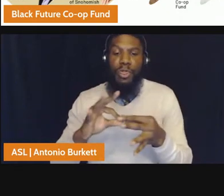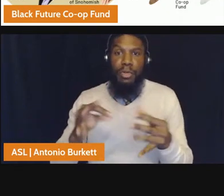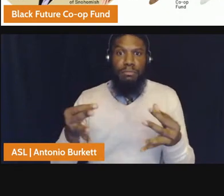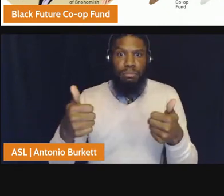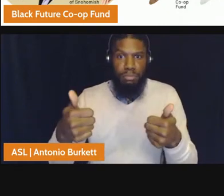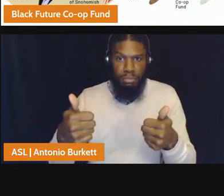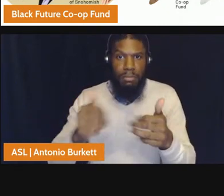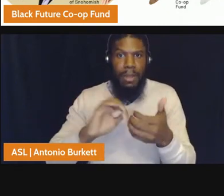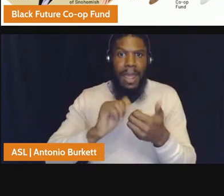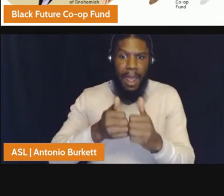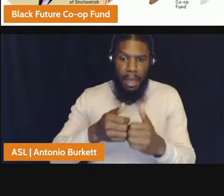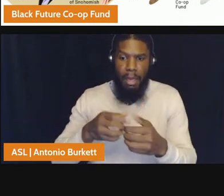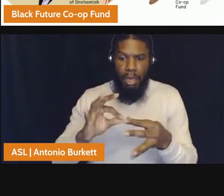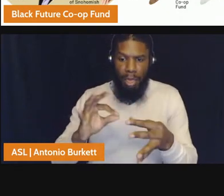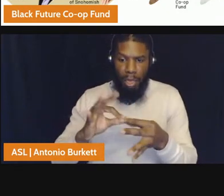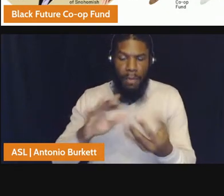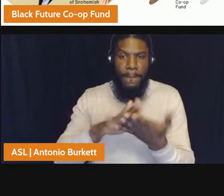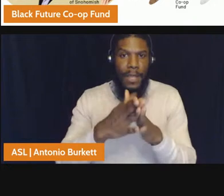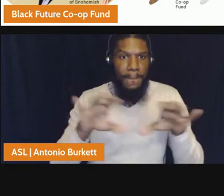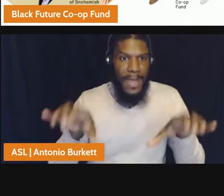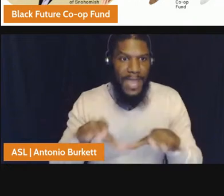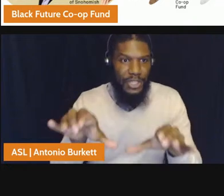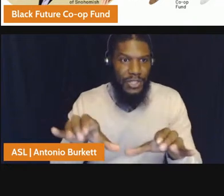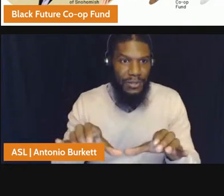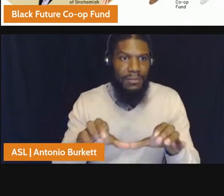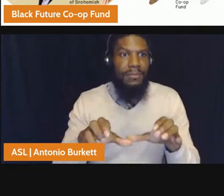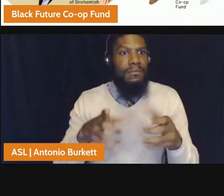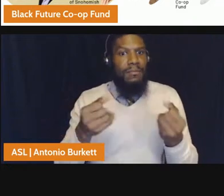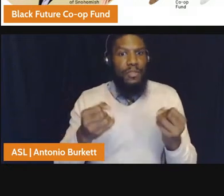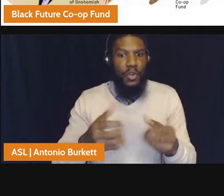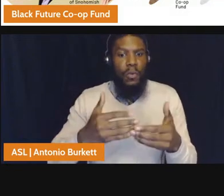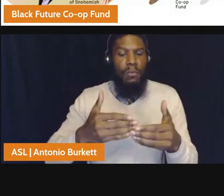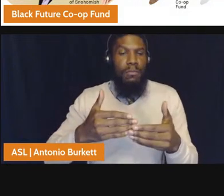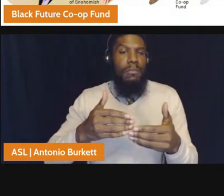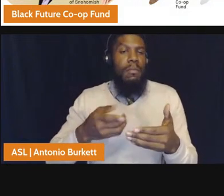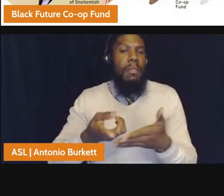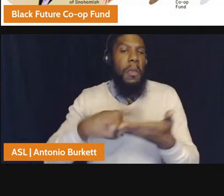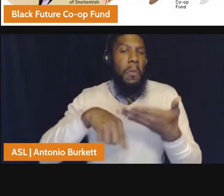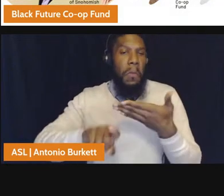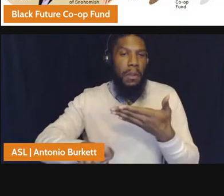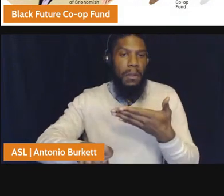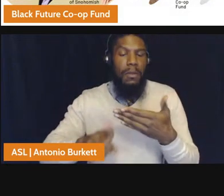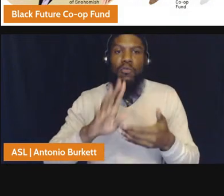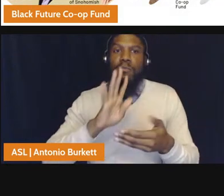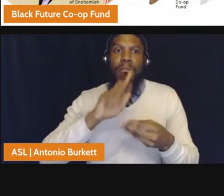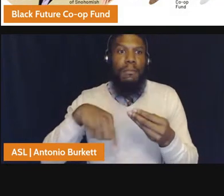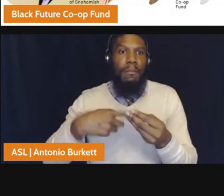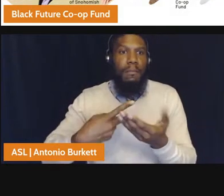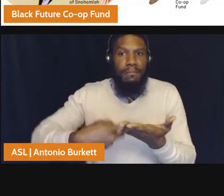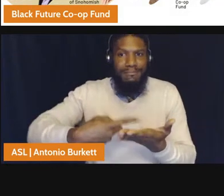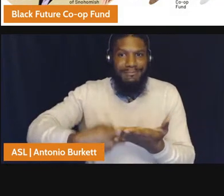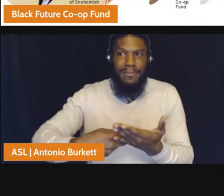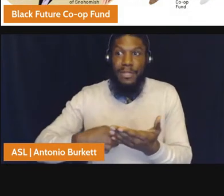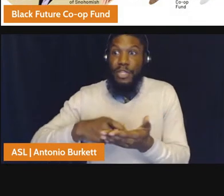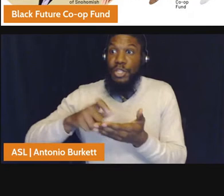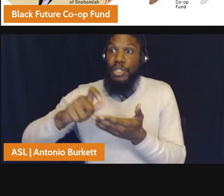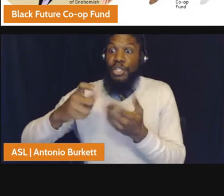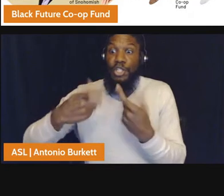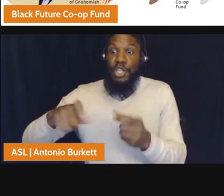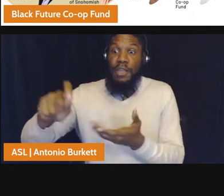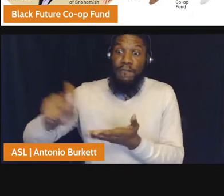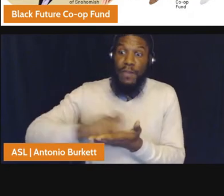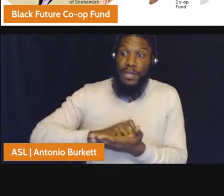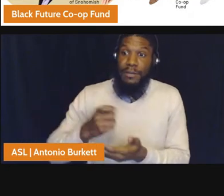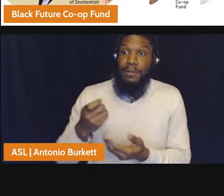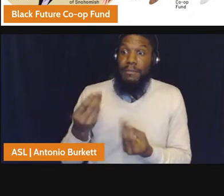this conversation with what do we need to do to ensure that the checks are written and the investments are made and